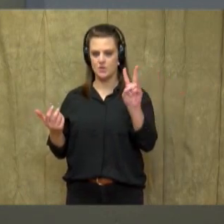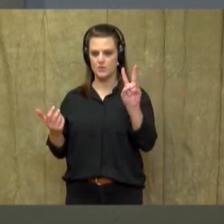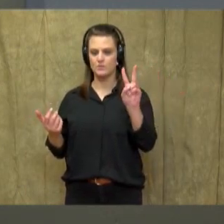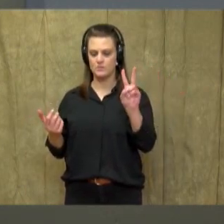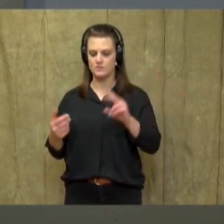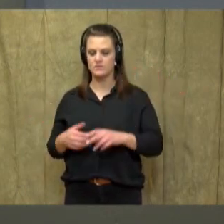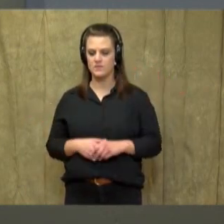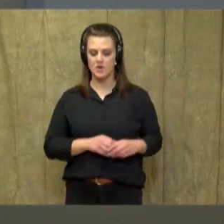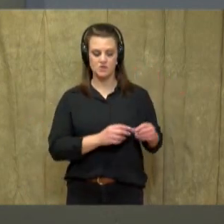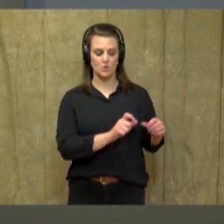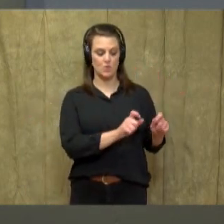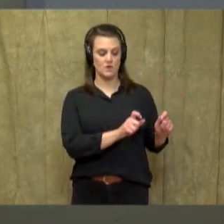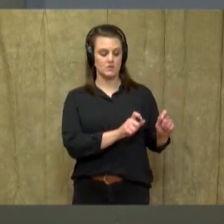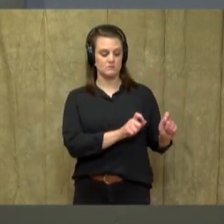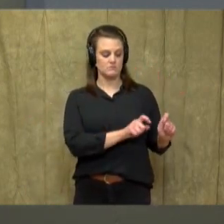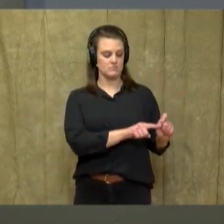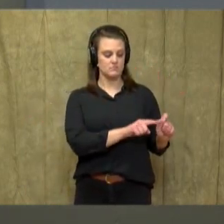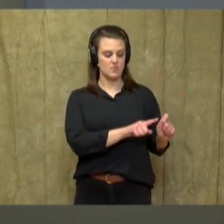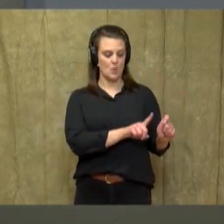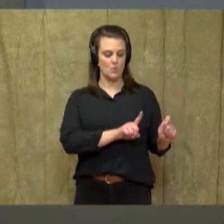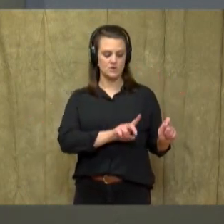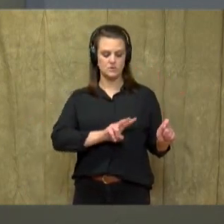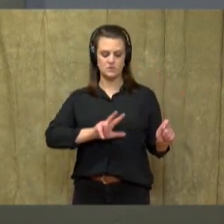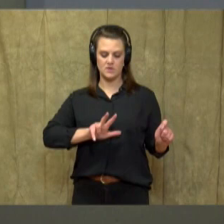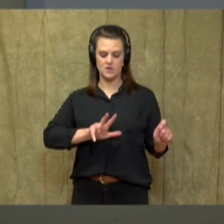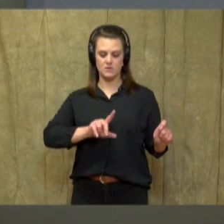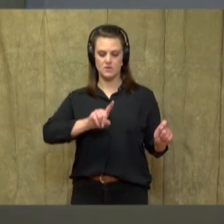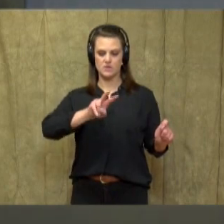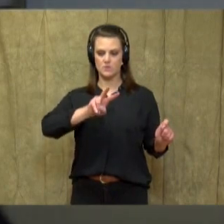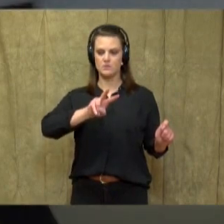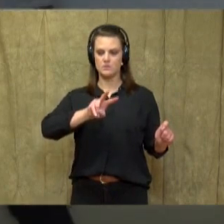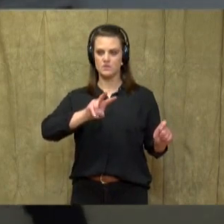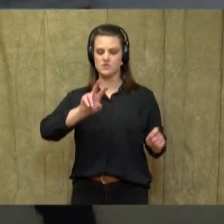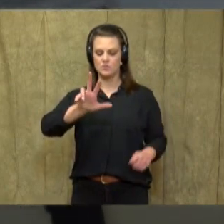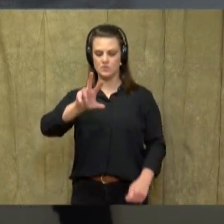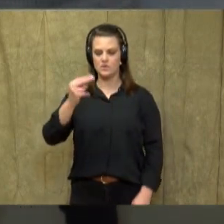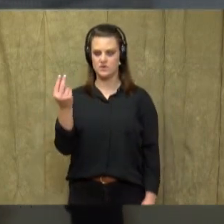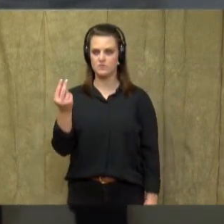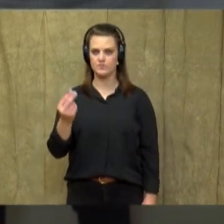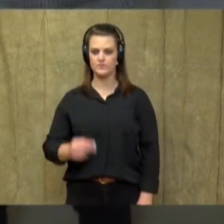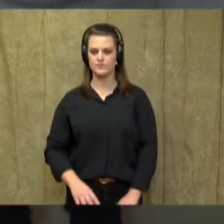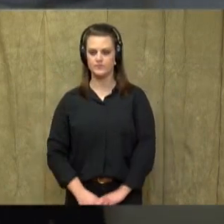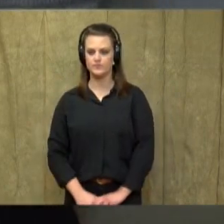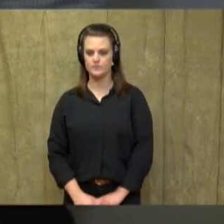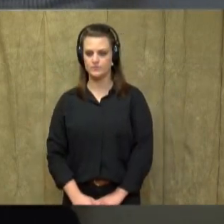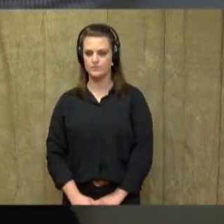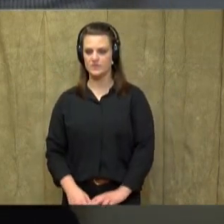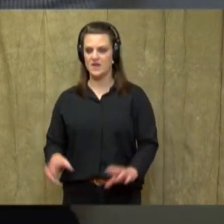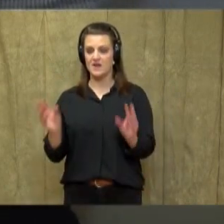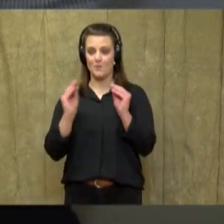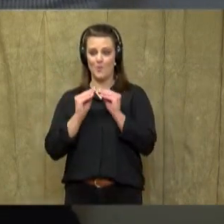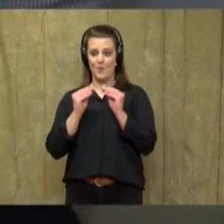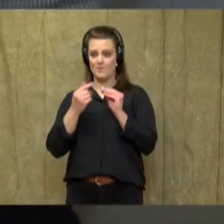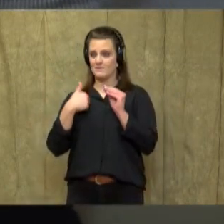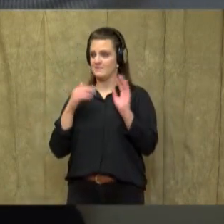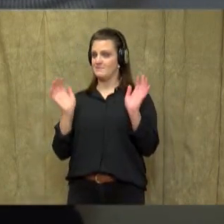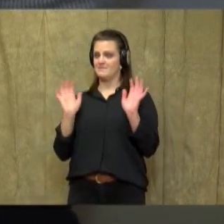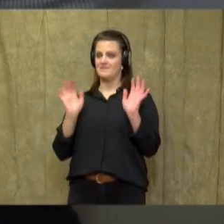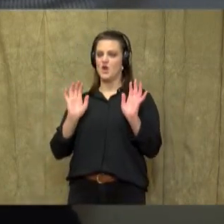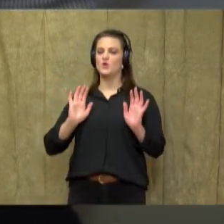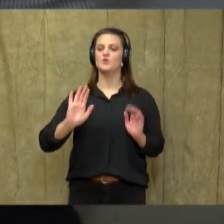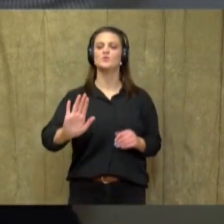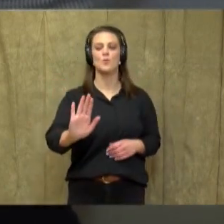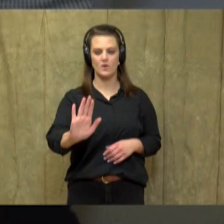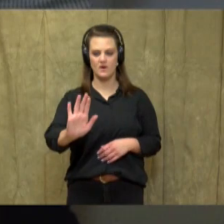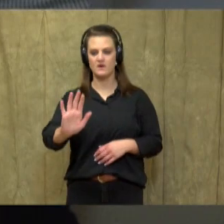2, so my ordered pair is 3, 2. Now I'm not going to do any more for you because this is